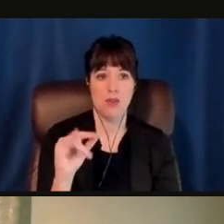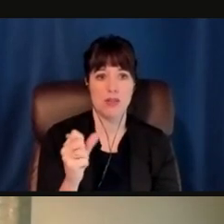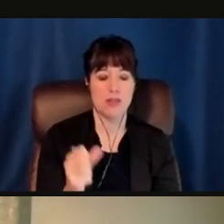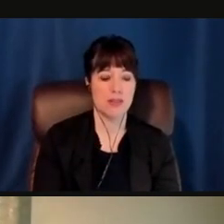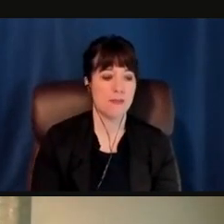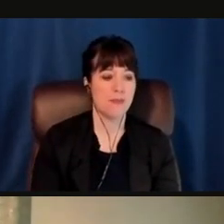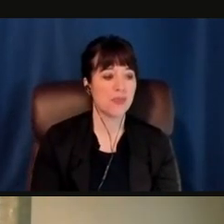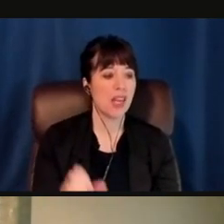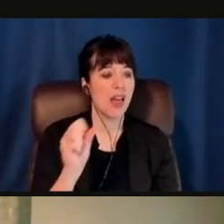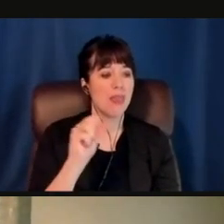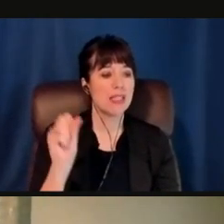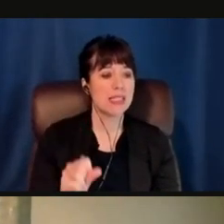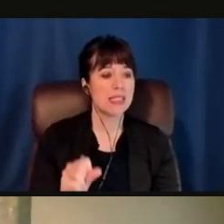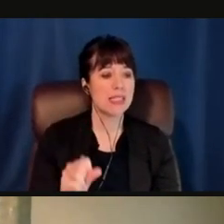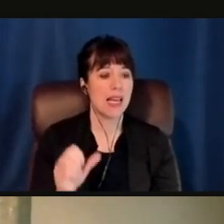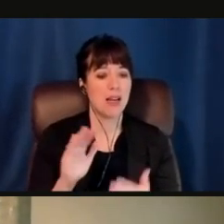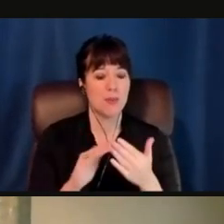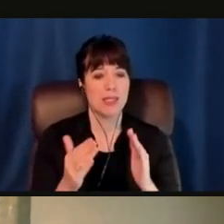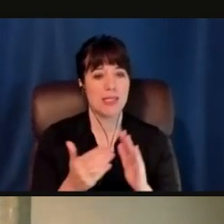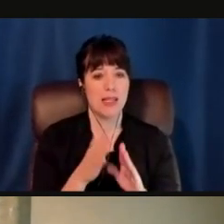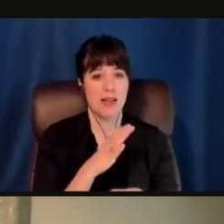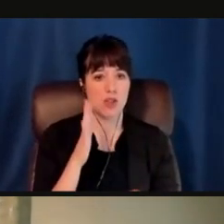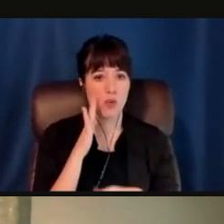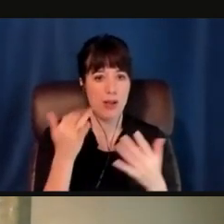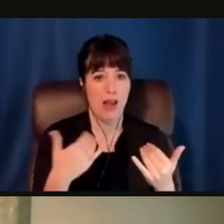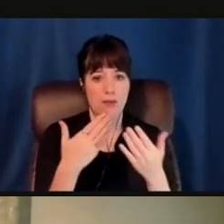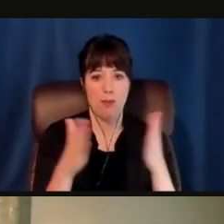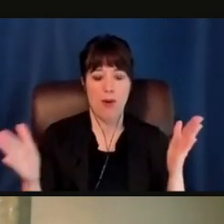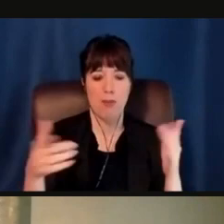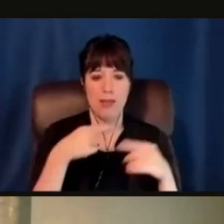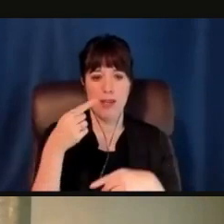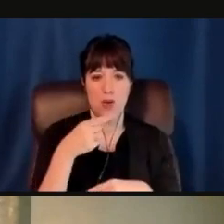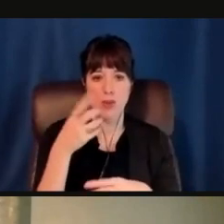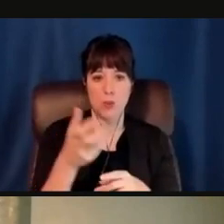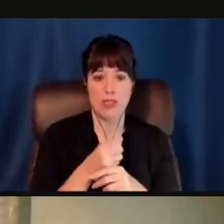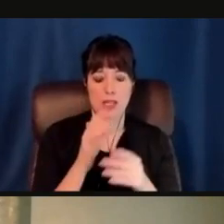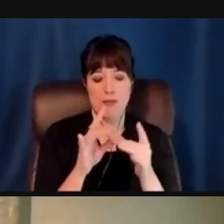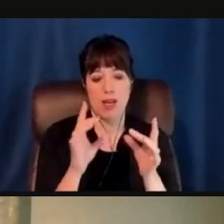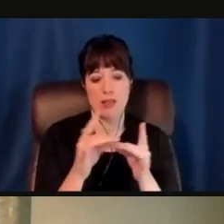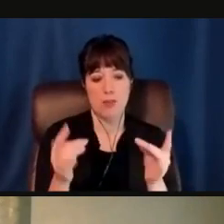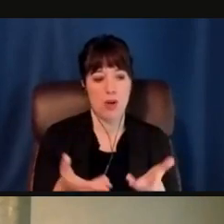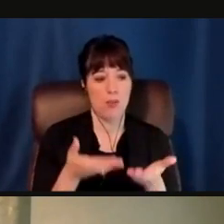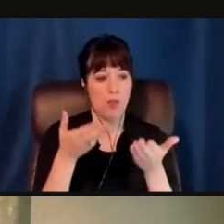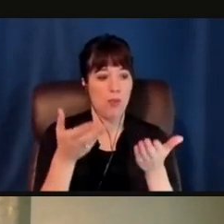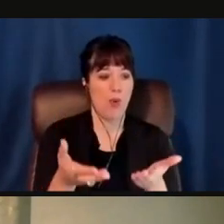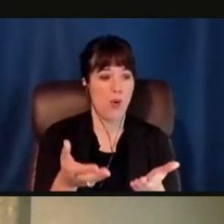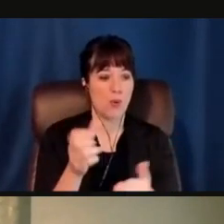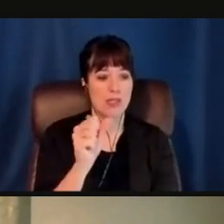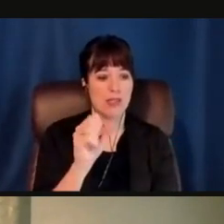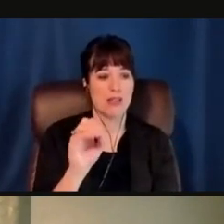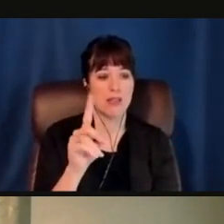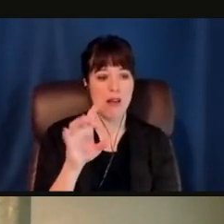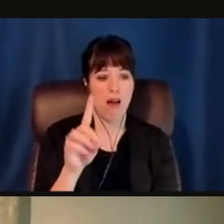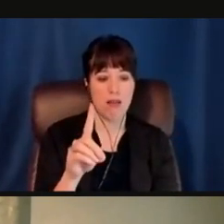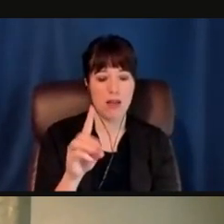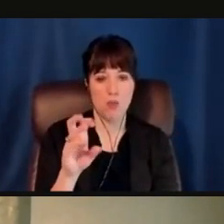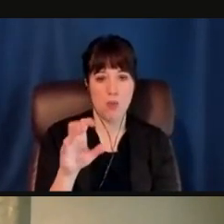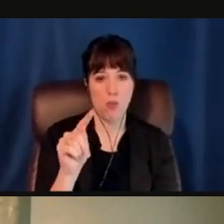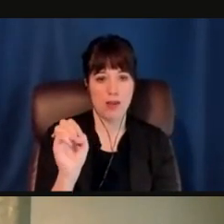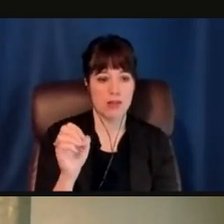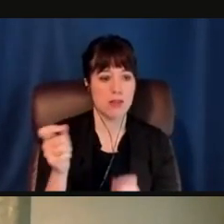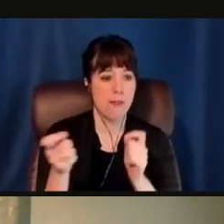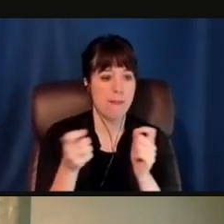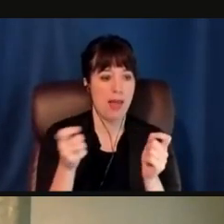The Salem City Council will now conduct a public hearing to receive testimony concerning proposed solid waste management service